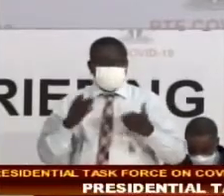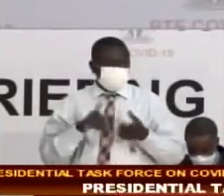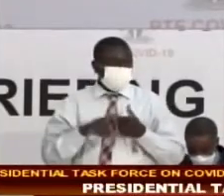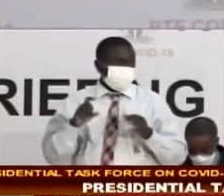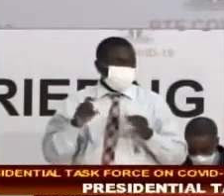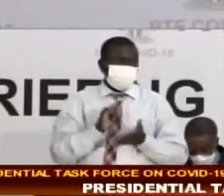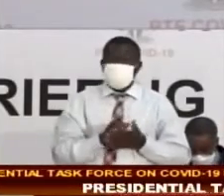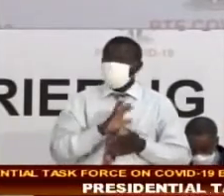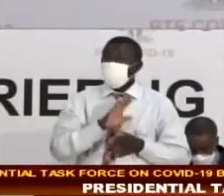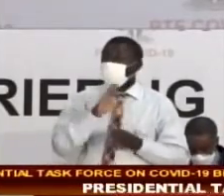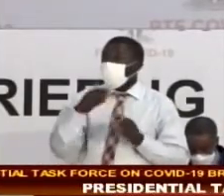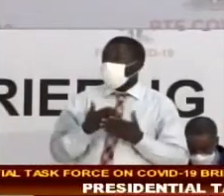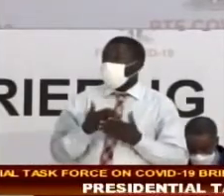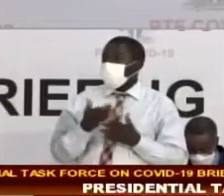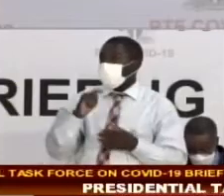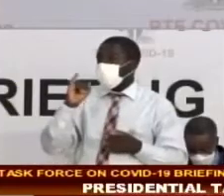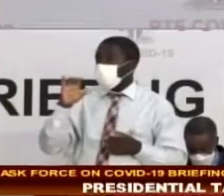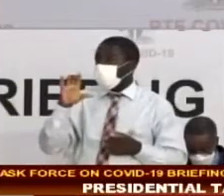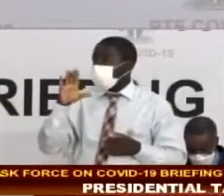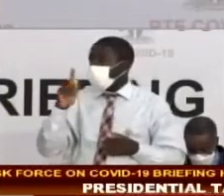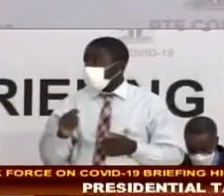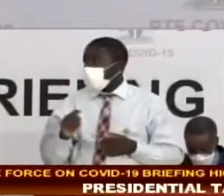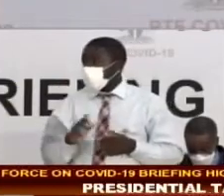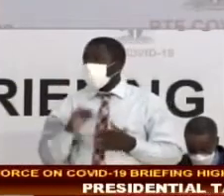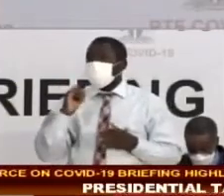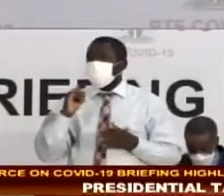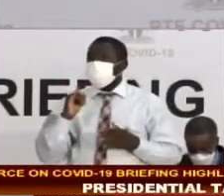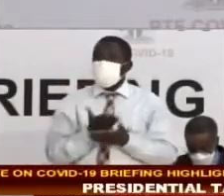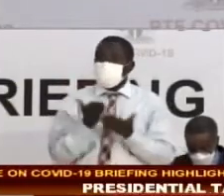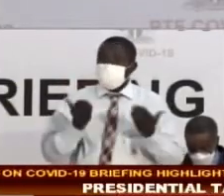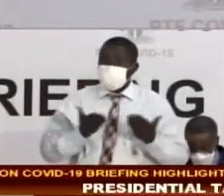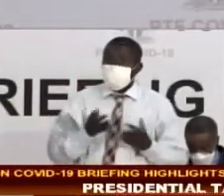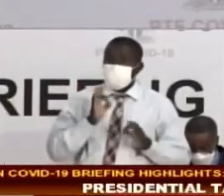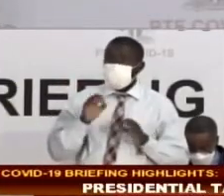the ICT Directorate is available. If you go to